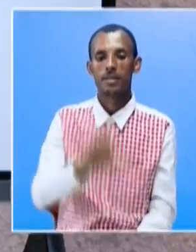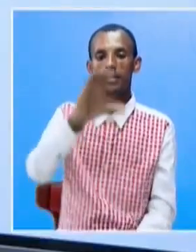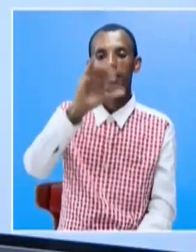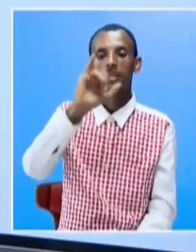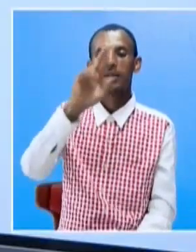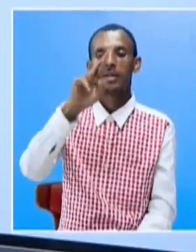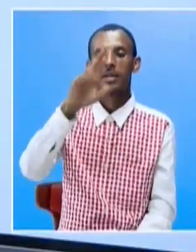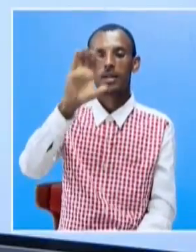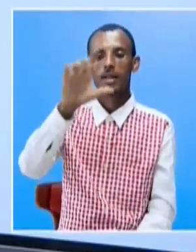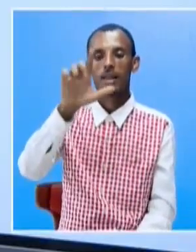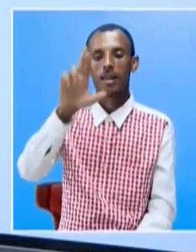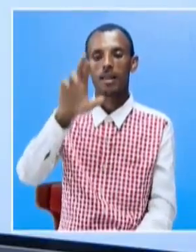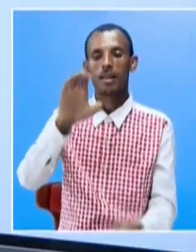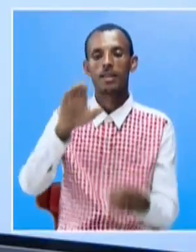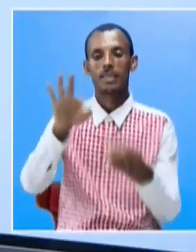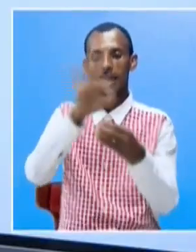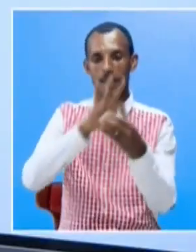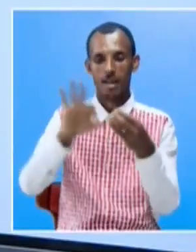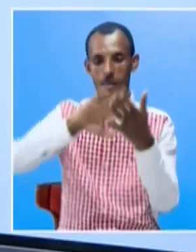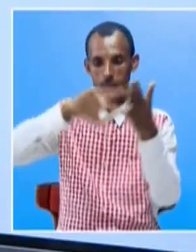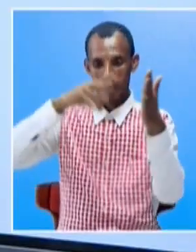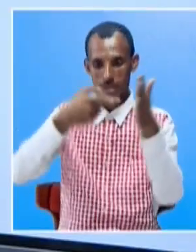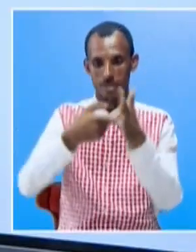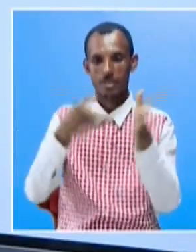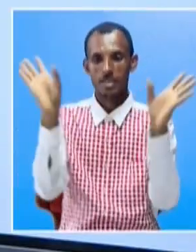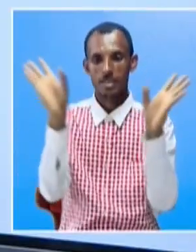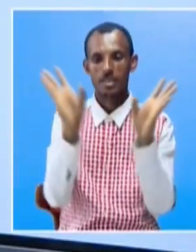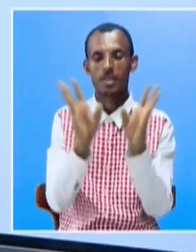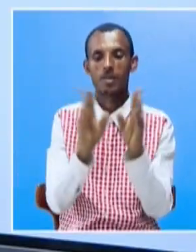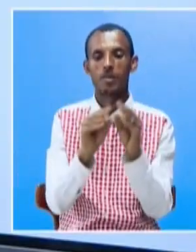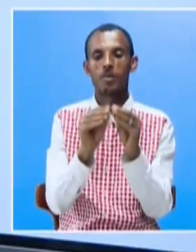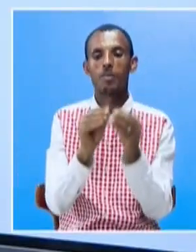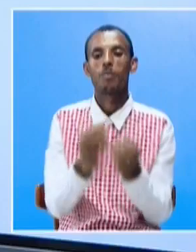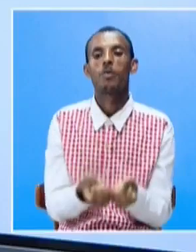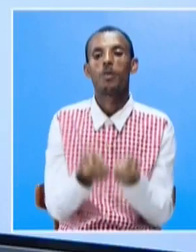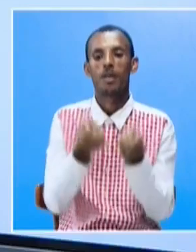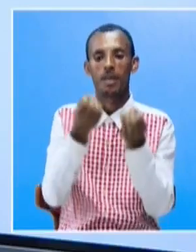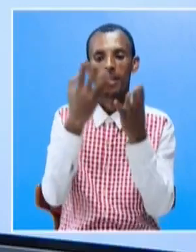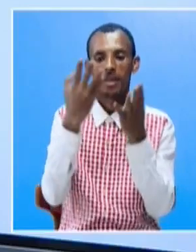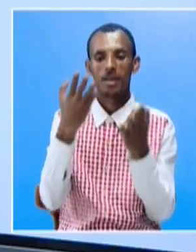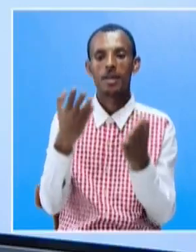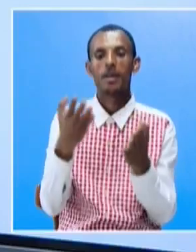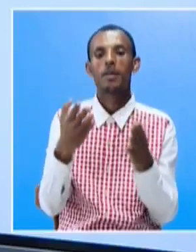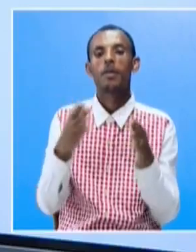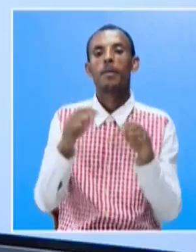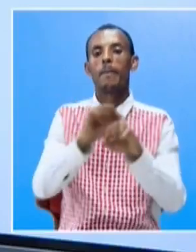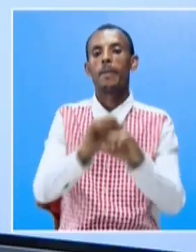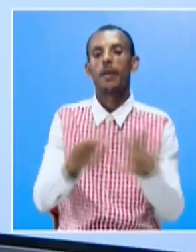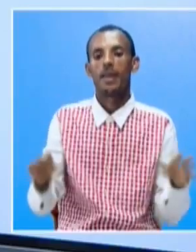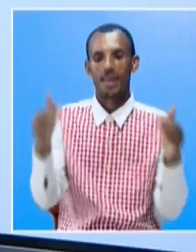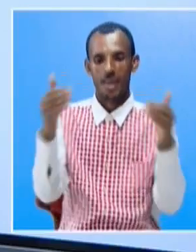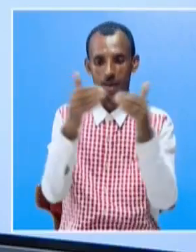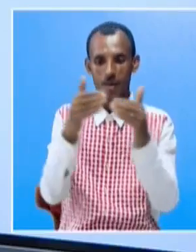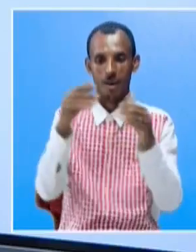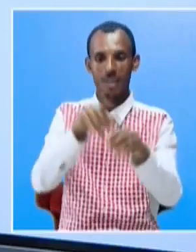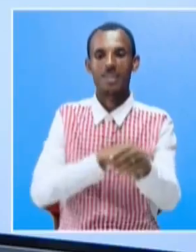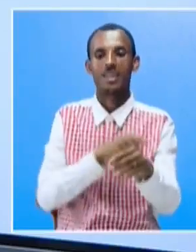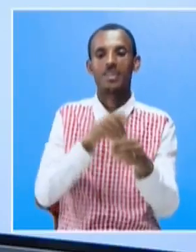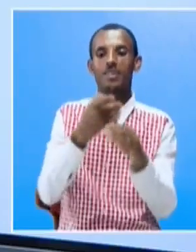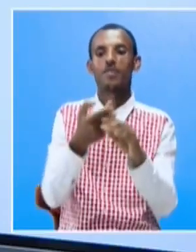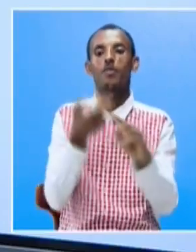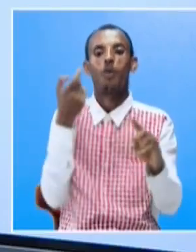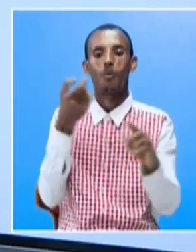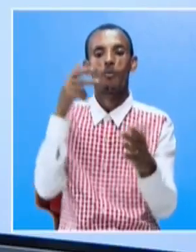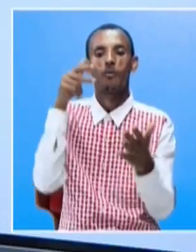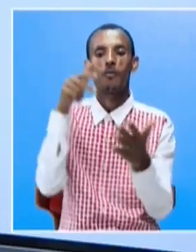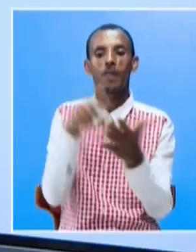Circle is a set of points in a plane that are at equal distance from a fixed